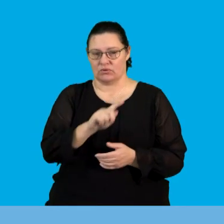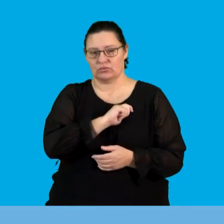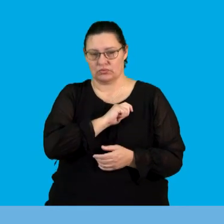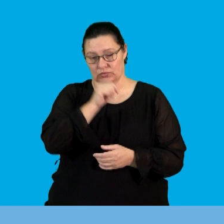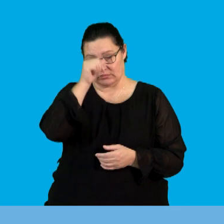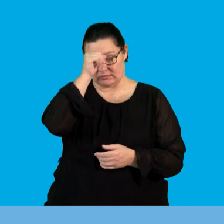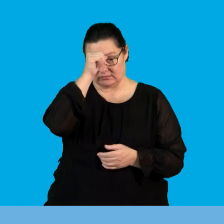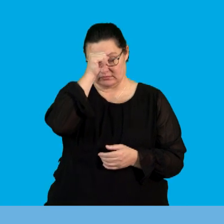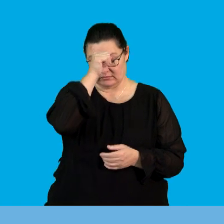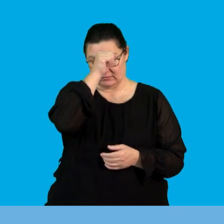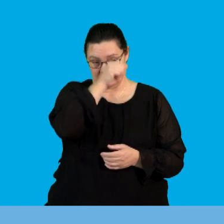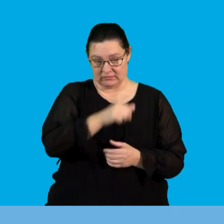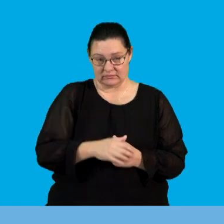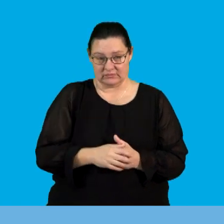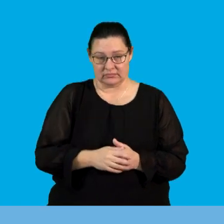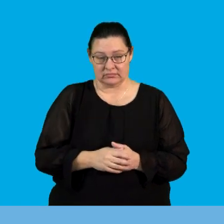true.